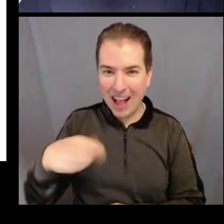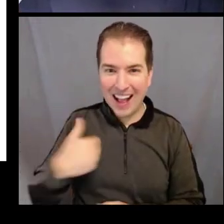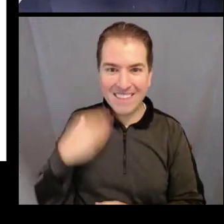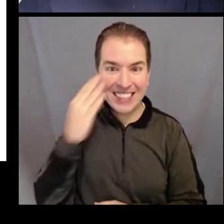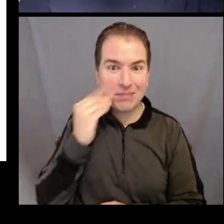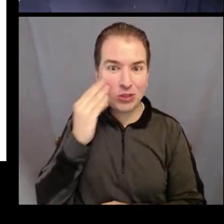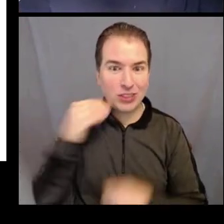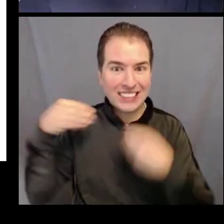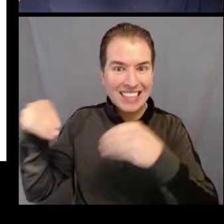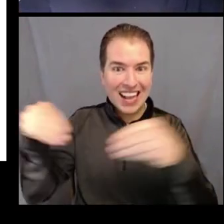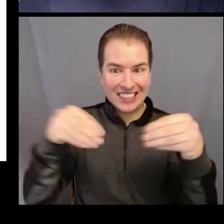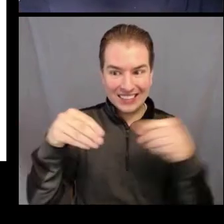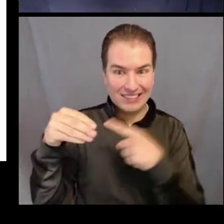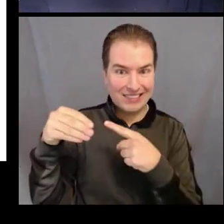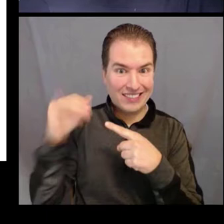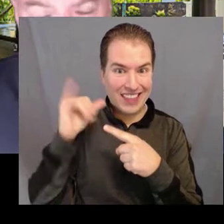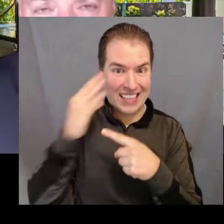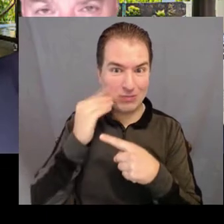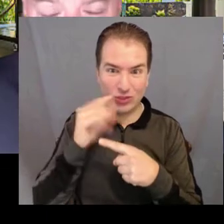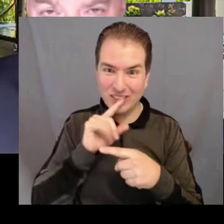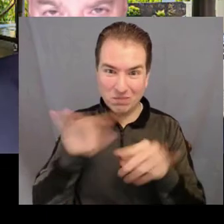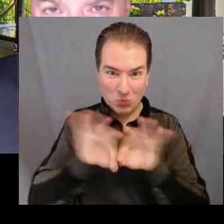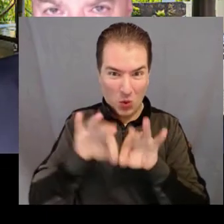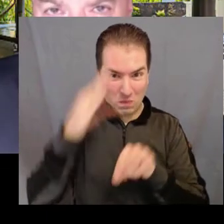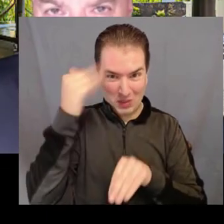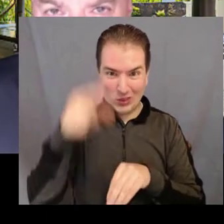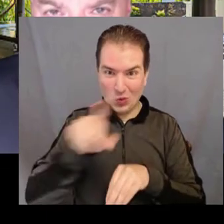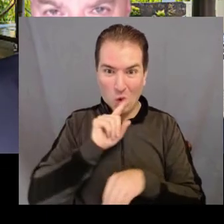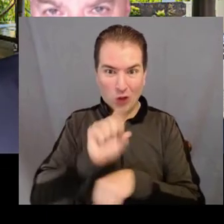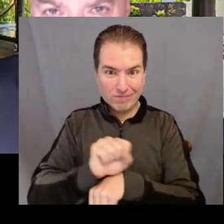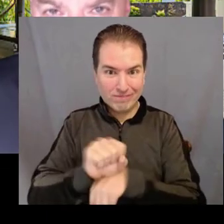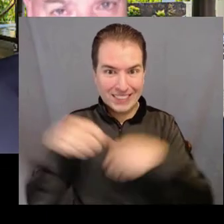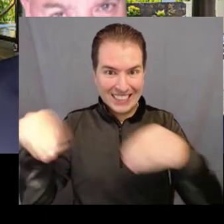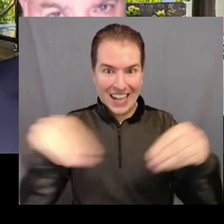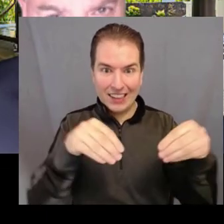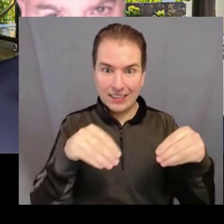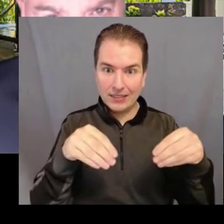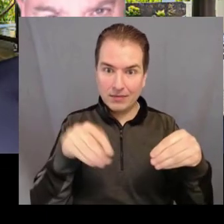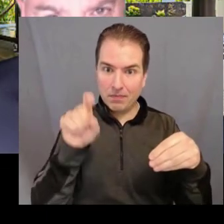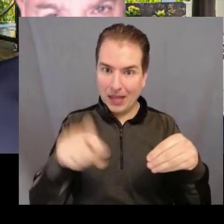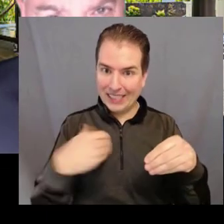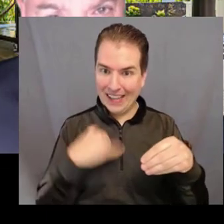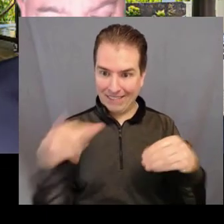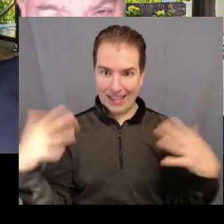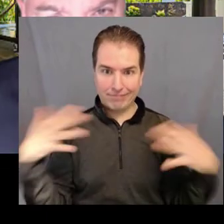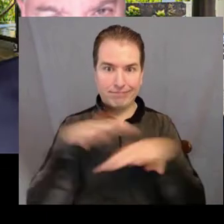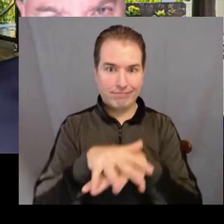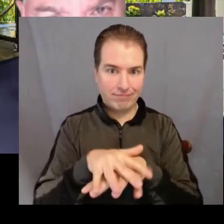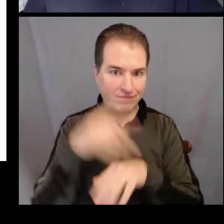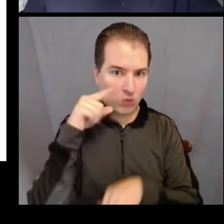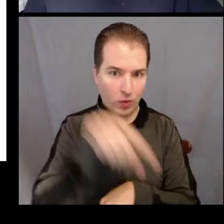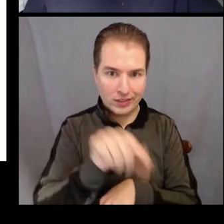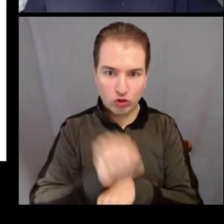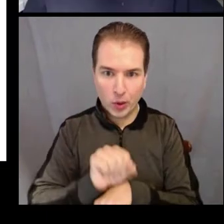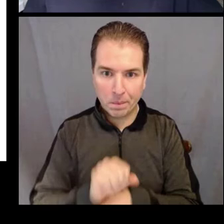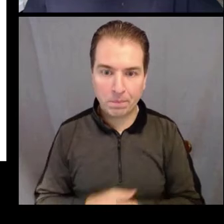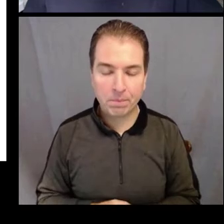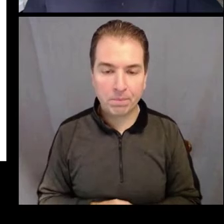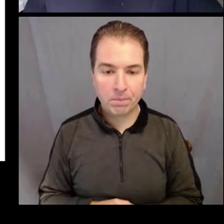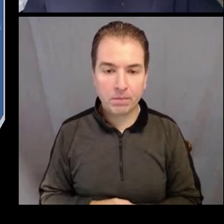experience because that's what you're doing, you're selling. There's no sugarcoating that one. Have sales experience, that's what you need.